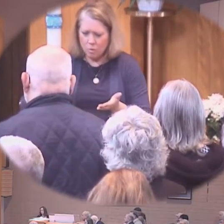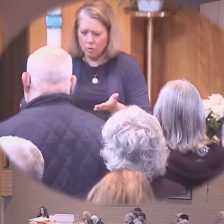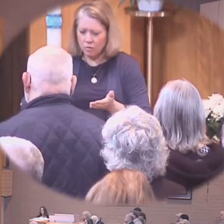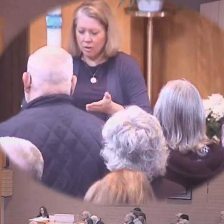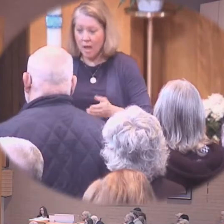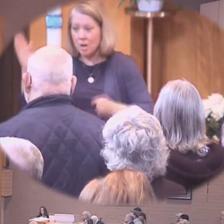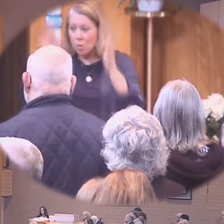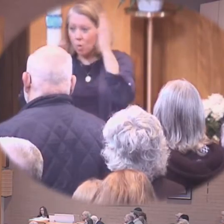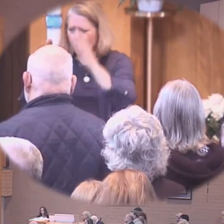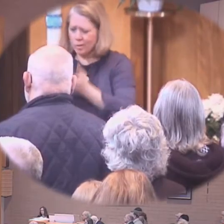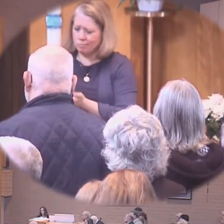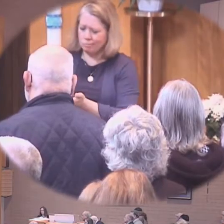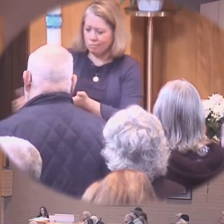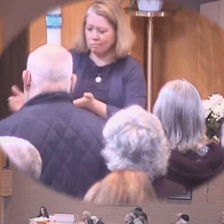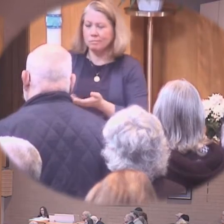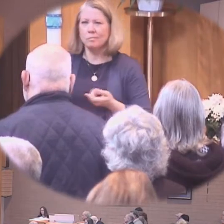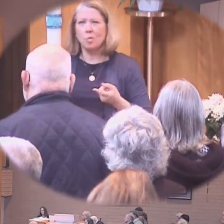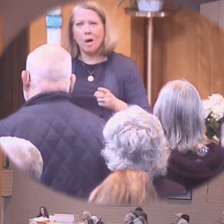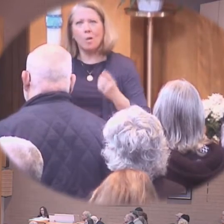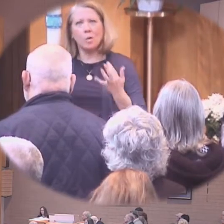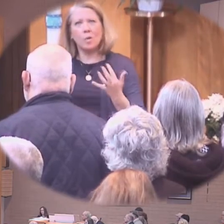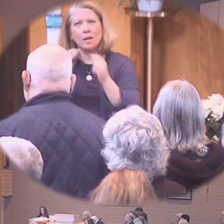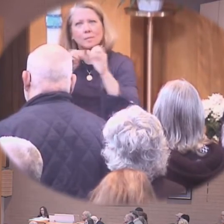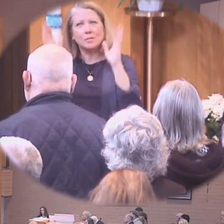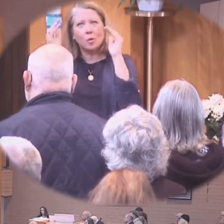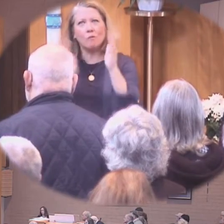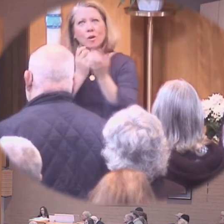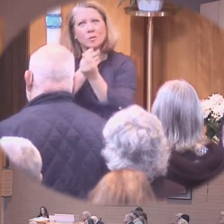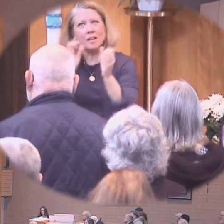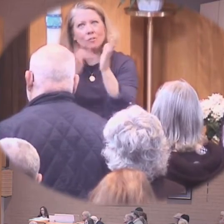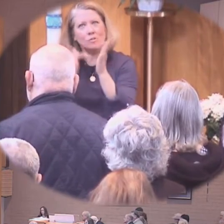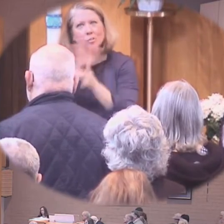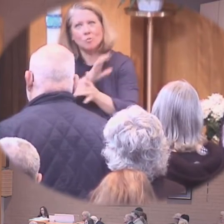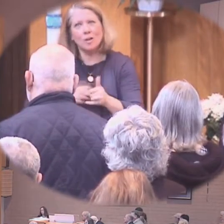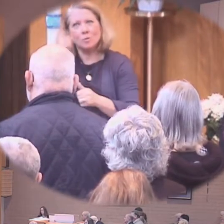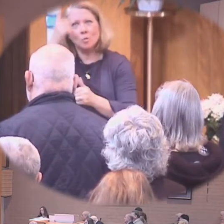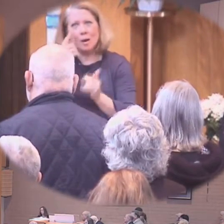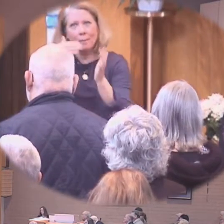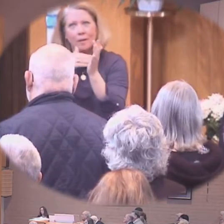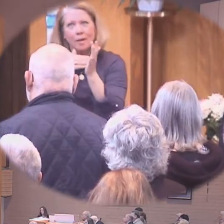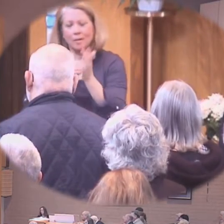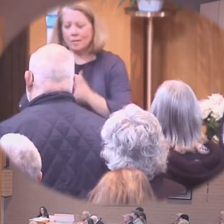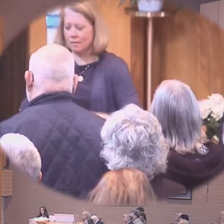distress, as we await the blessed hope and the coming of our Savior, Jesus Christ.